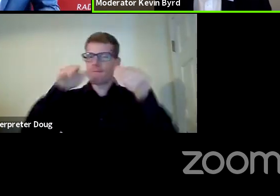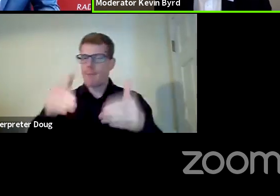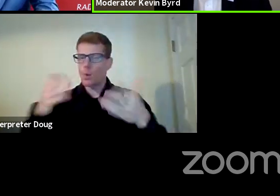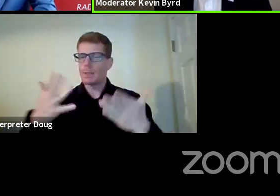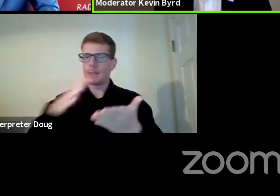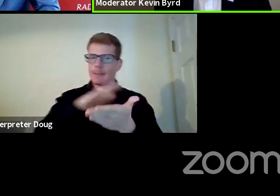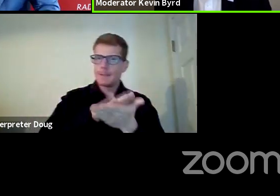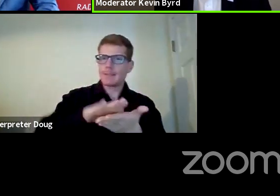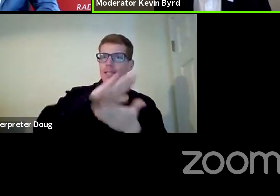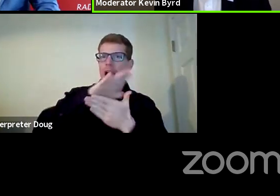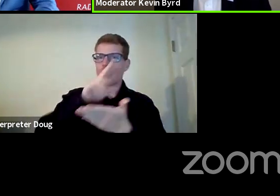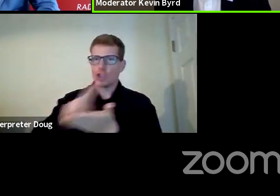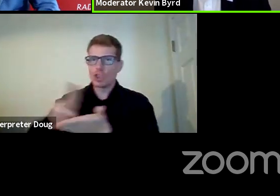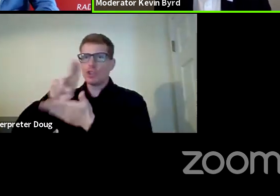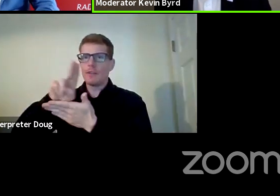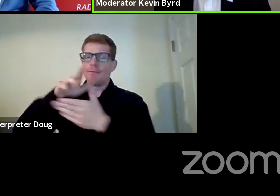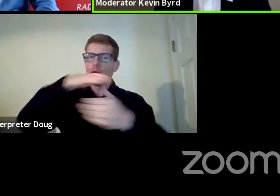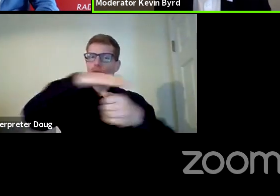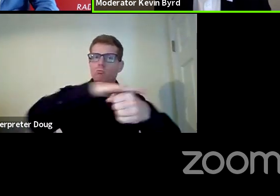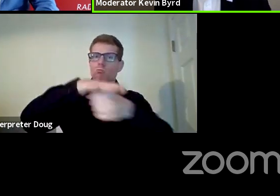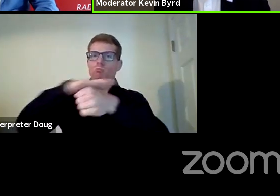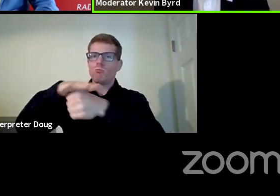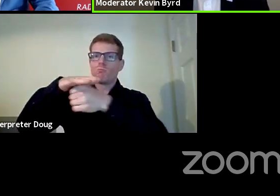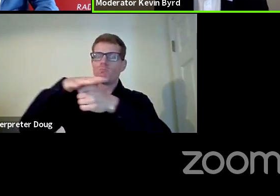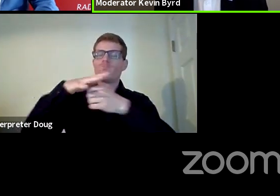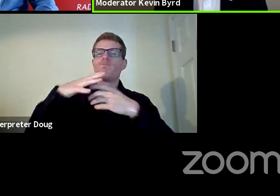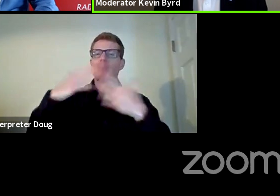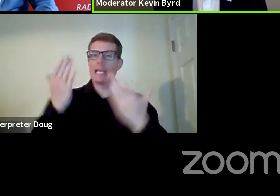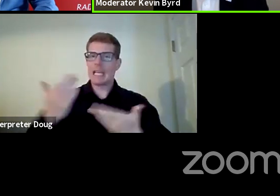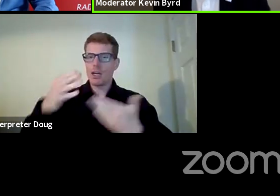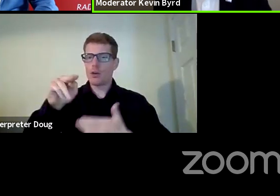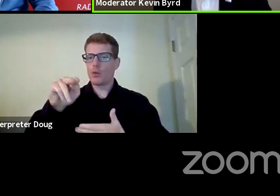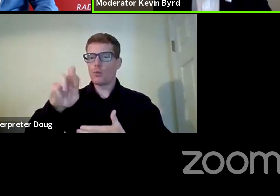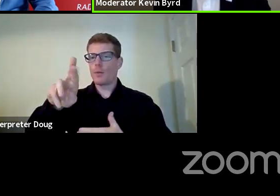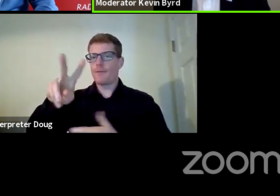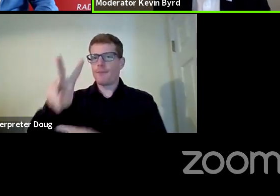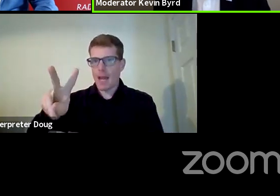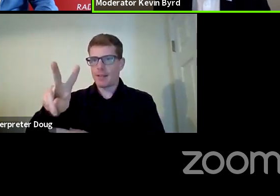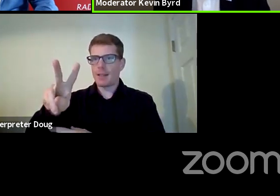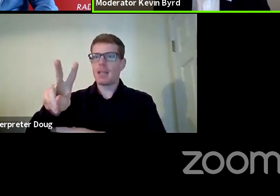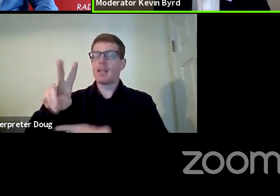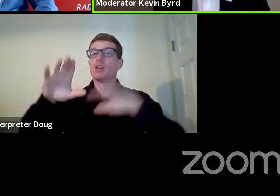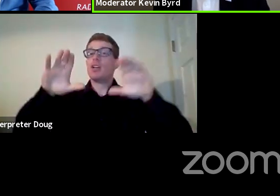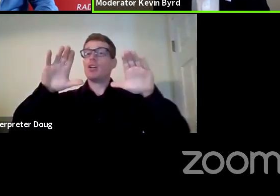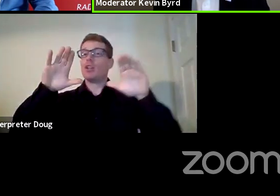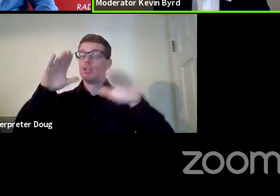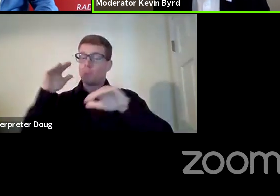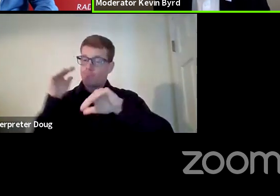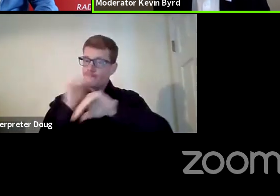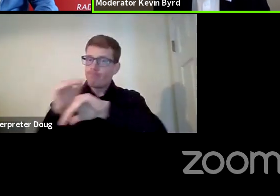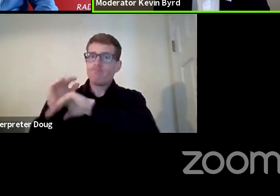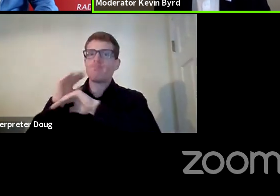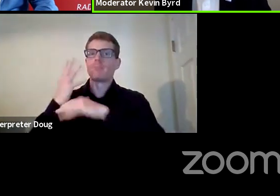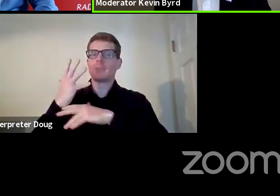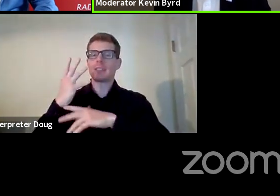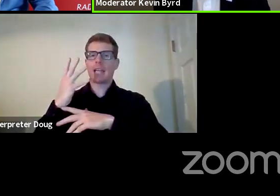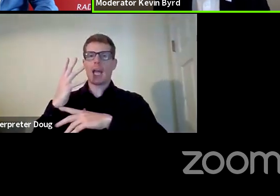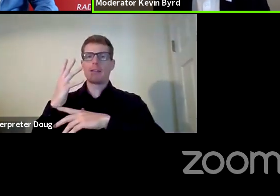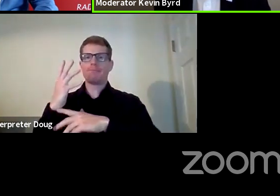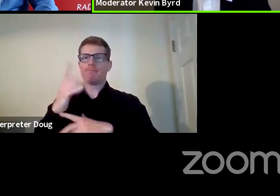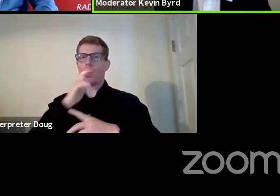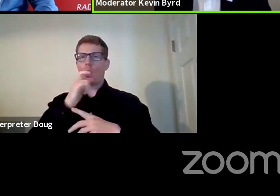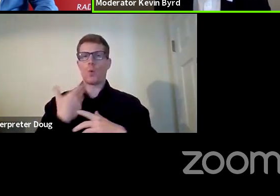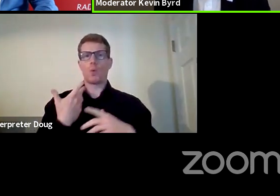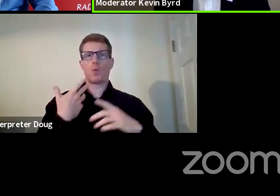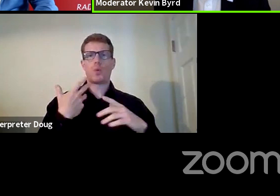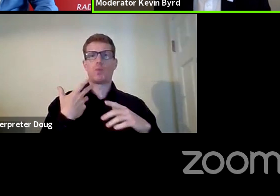The panel assembled this evening is composed of the presidents of both universities and the community college, and they're directly involved with the New River Valley's